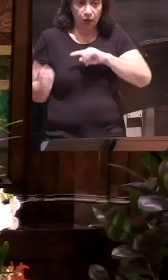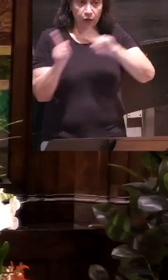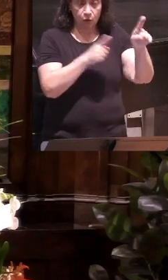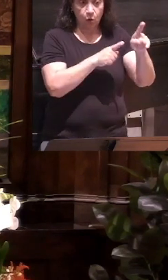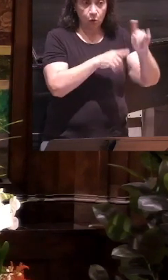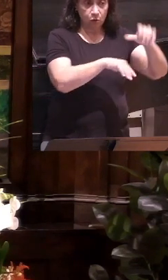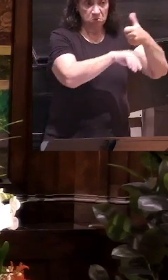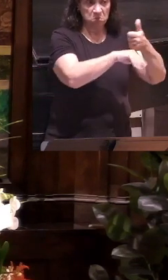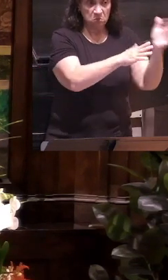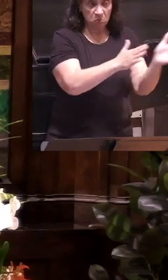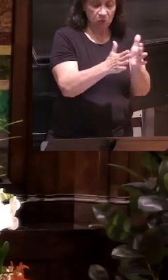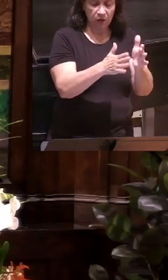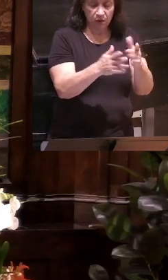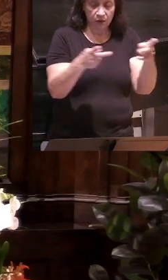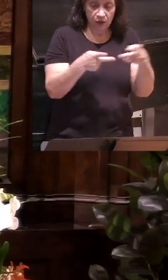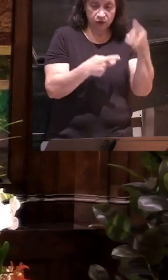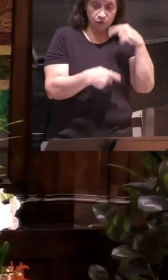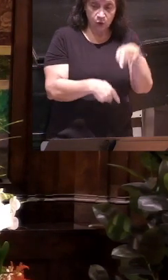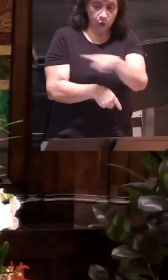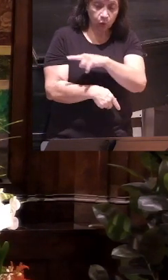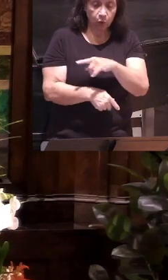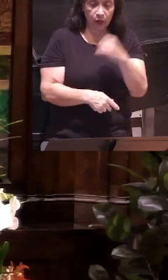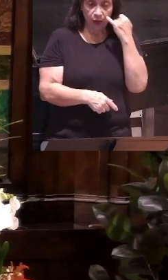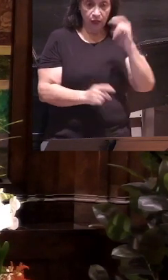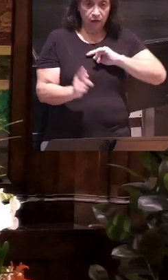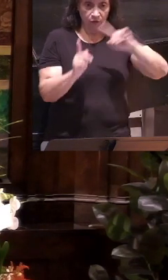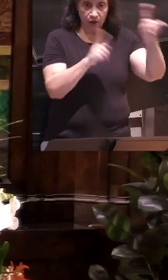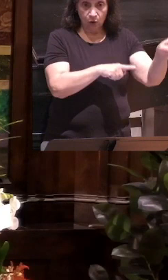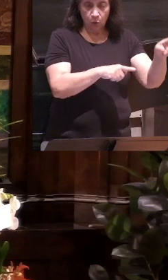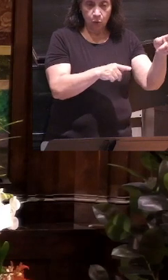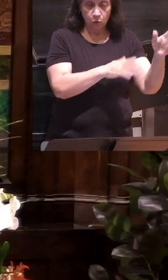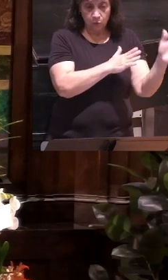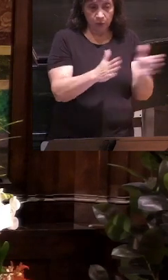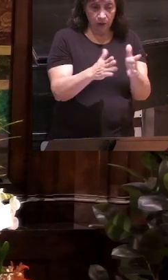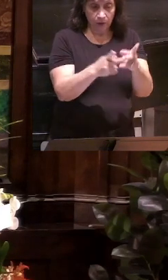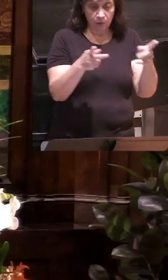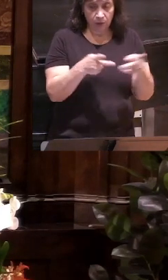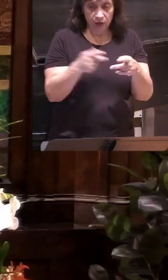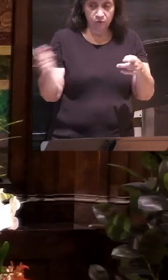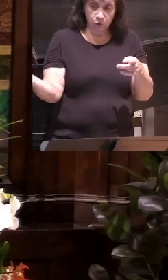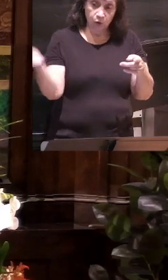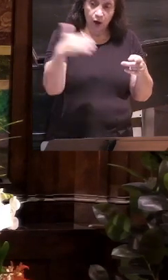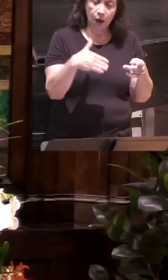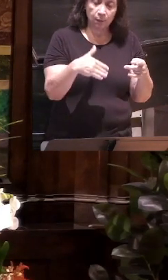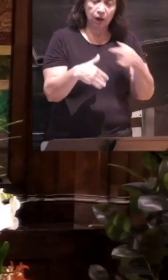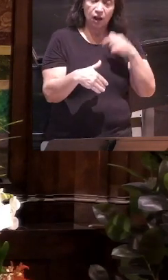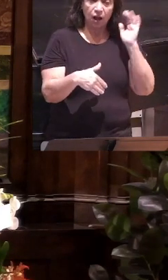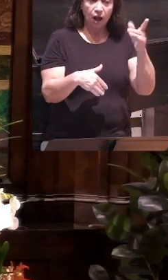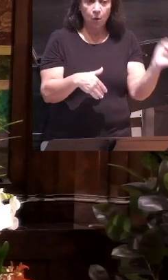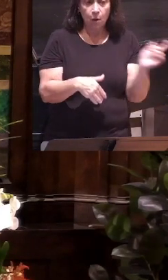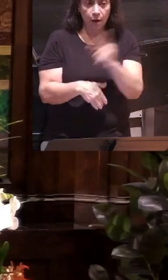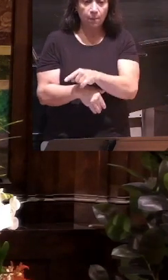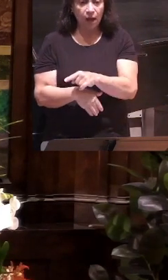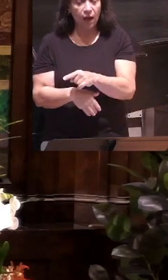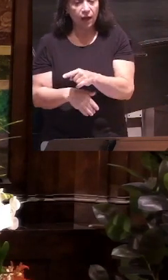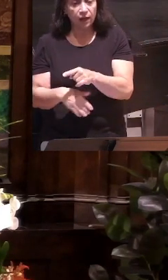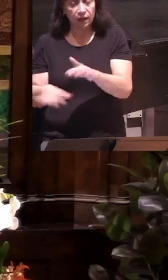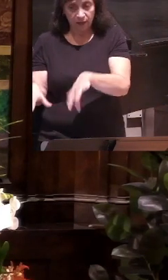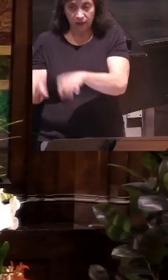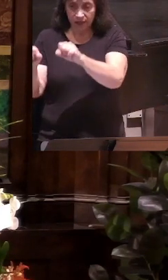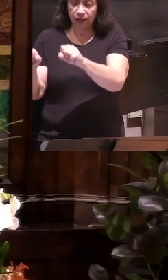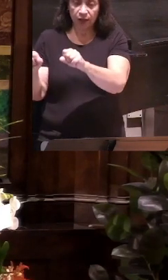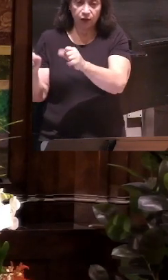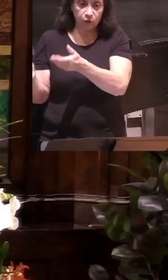prepare a place for you? And if I go and prepare a place for you, I will come again and will take